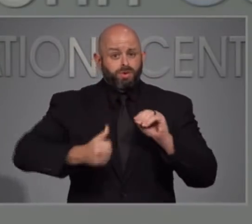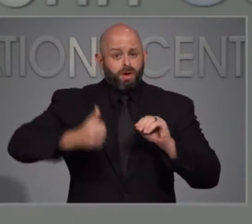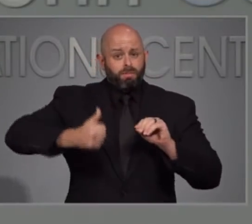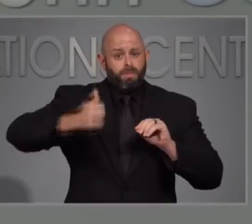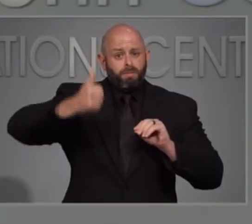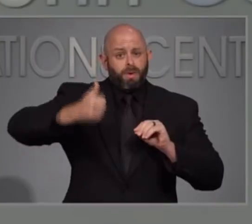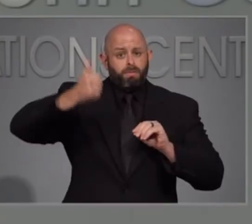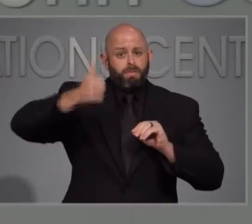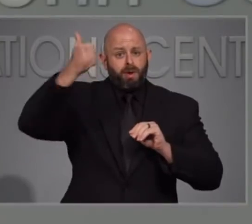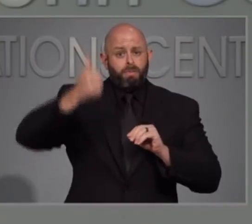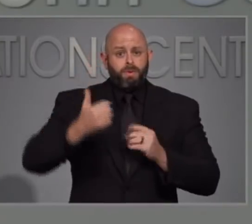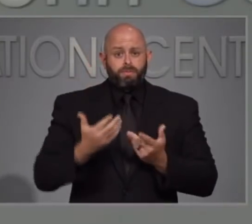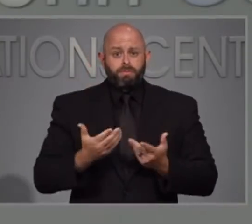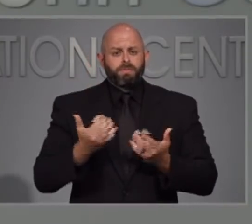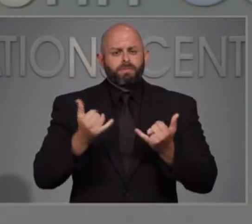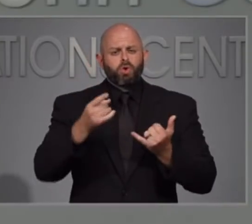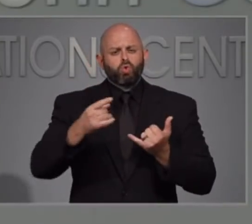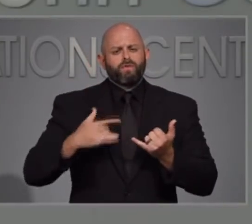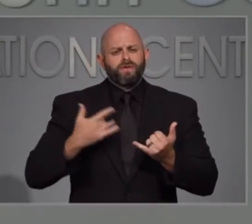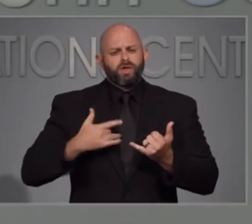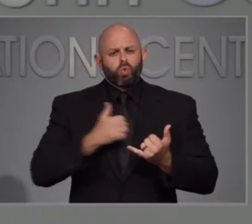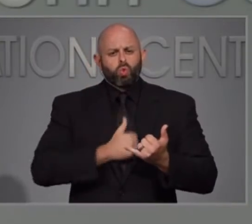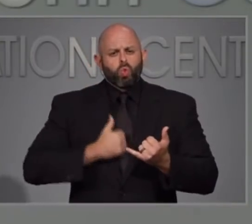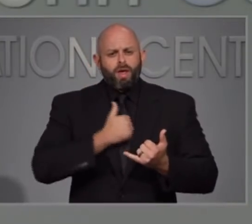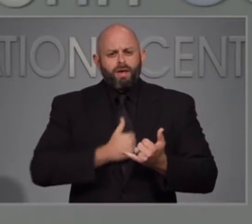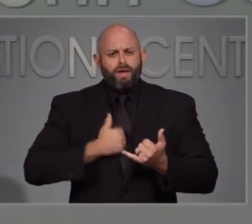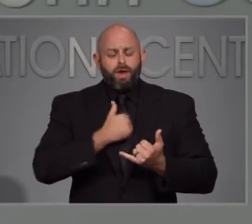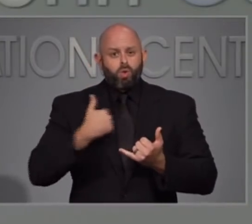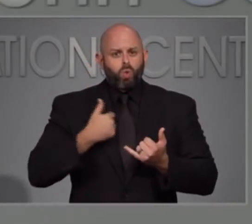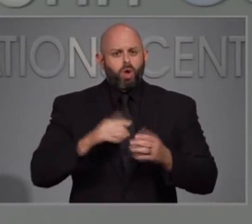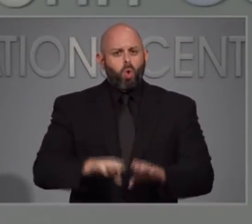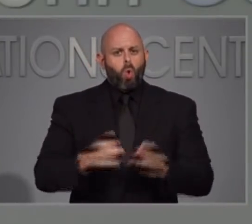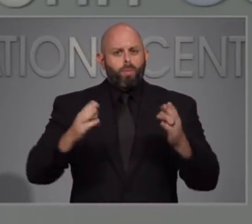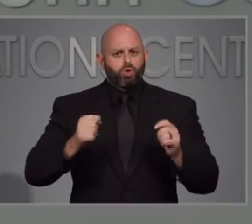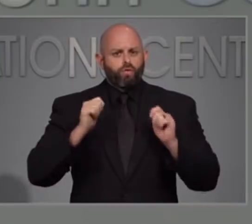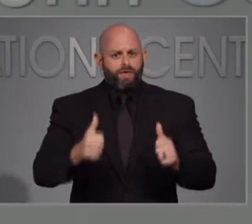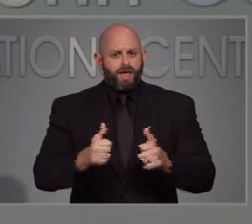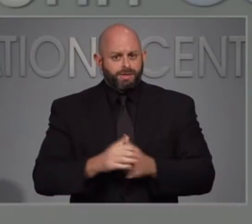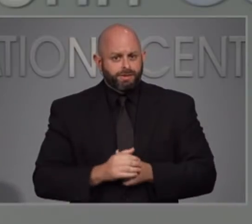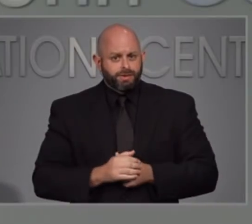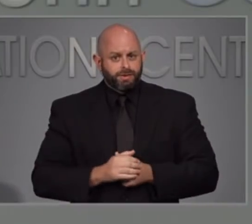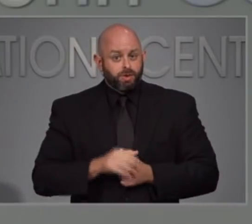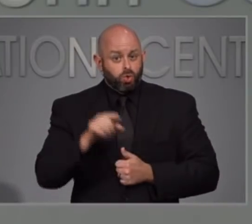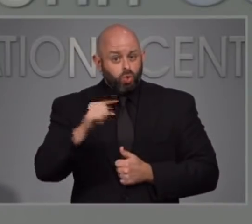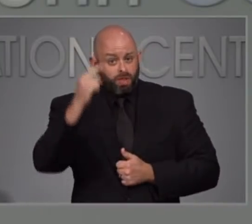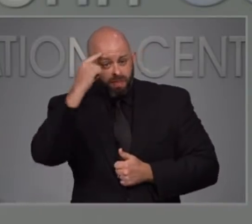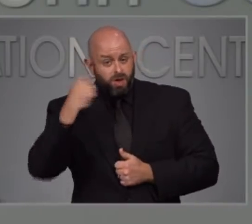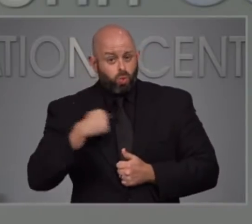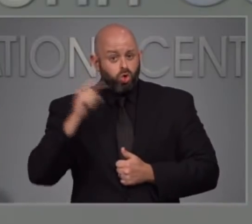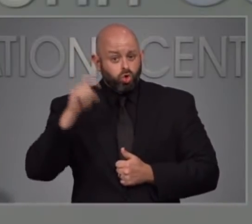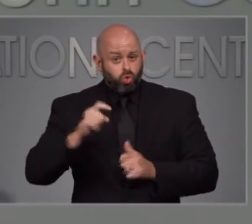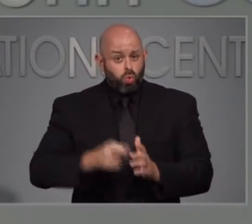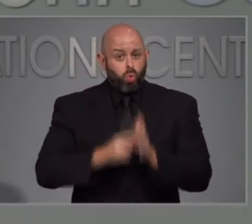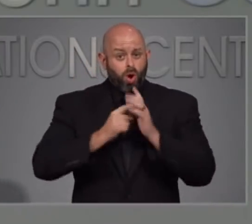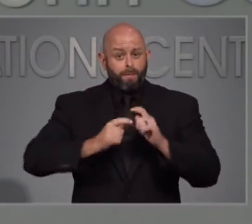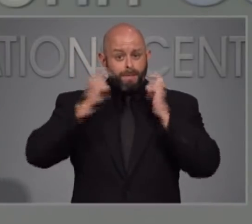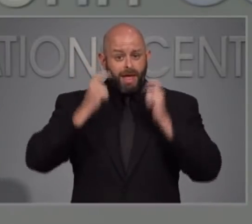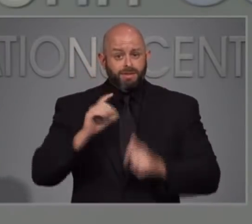any regrets now? Do you feel like we moved too quickly? Do you feel like we should have required masks